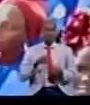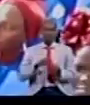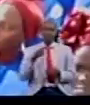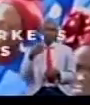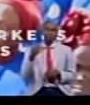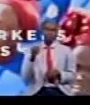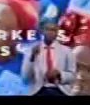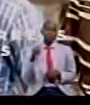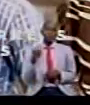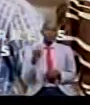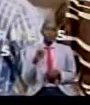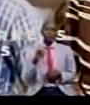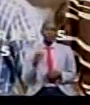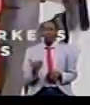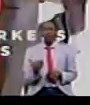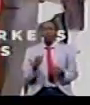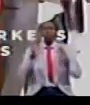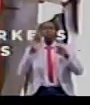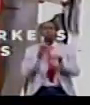on your wife,